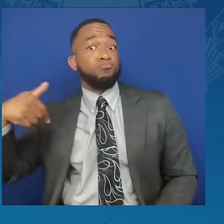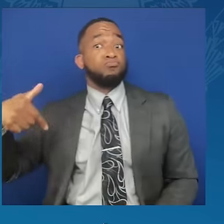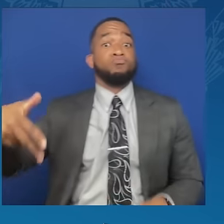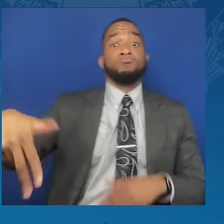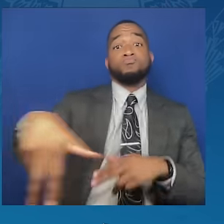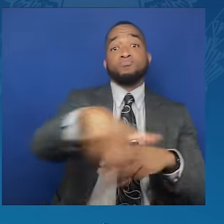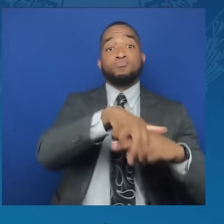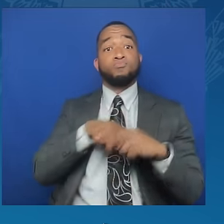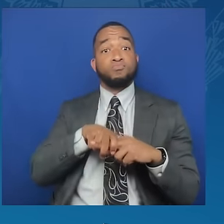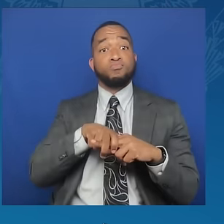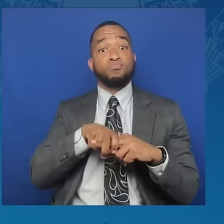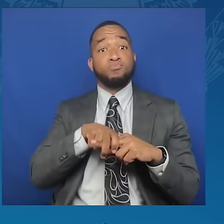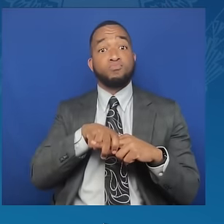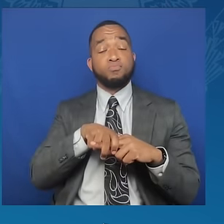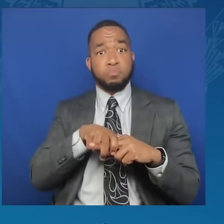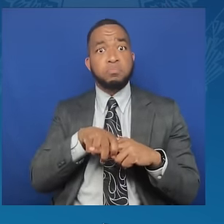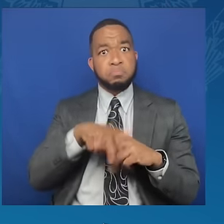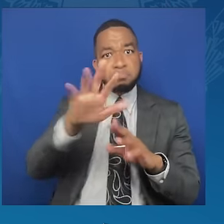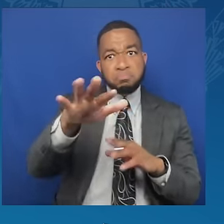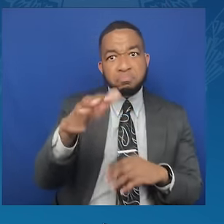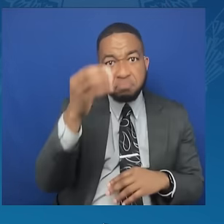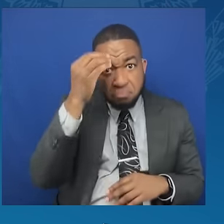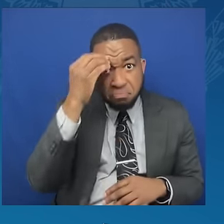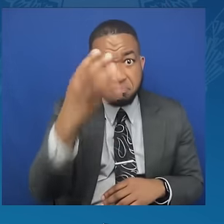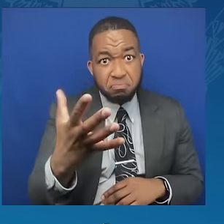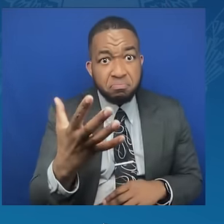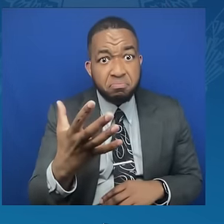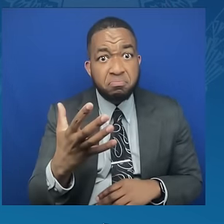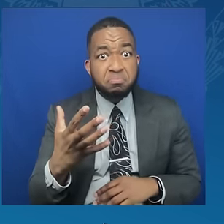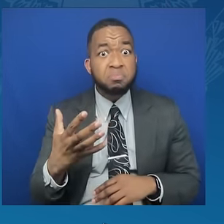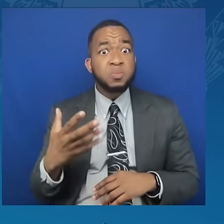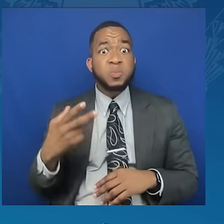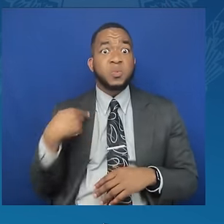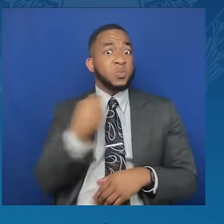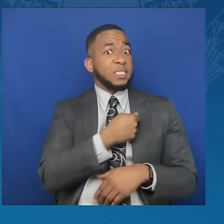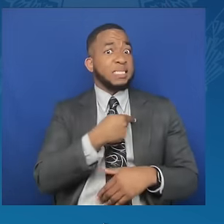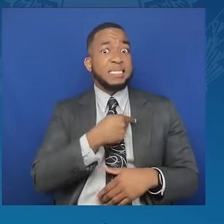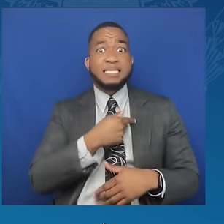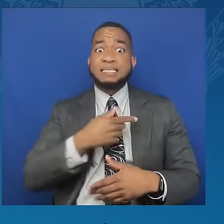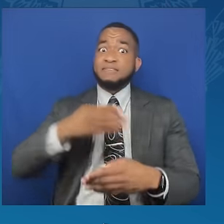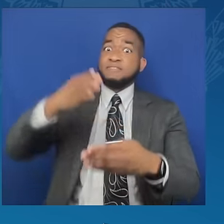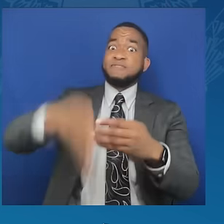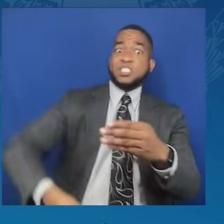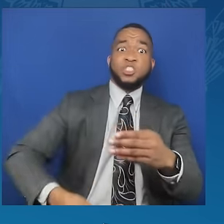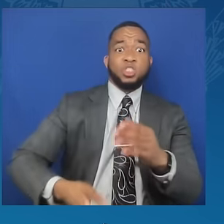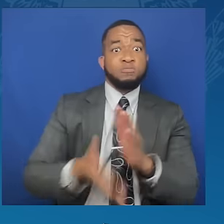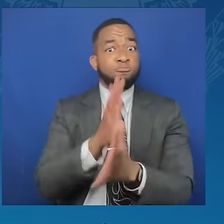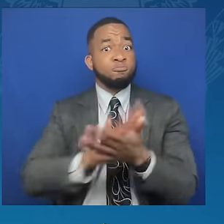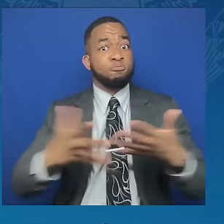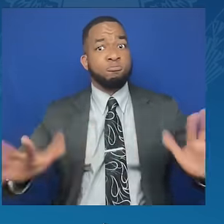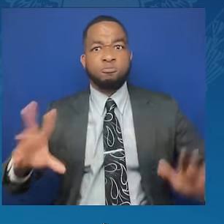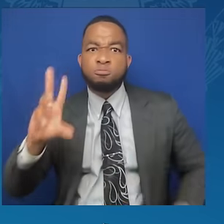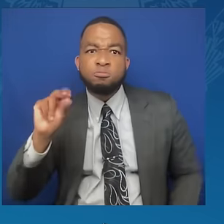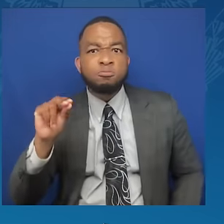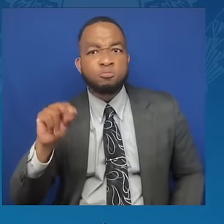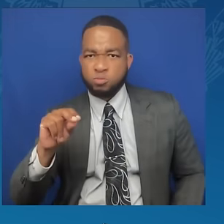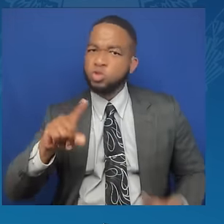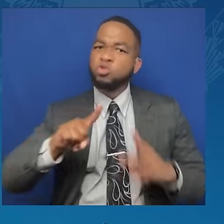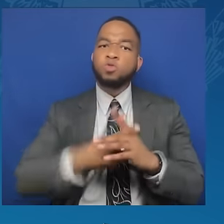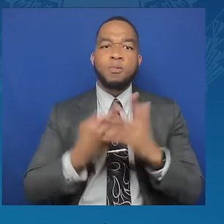that we just getting started. Dr. King talked about America and the other